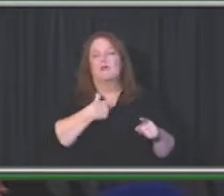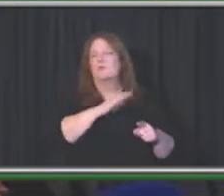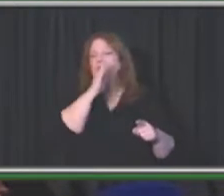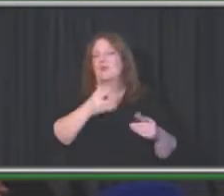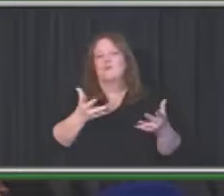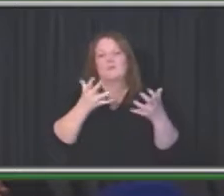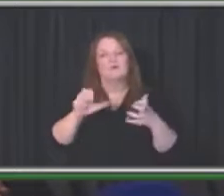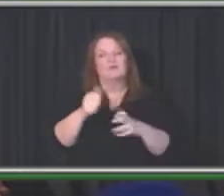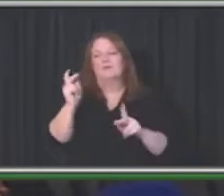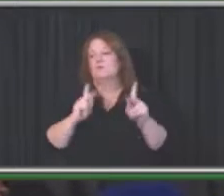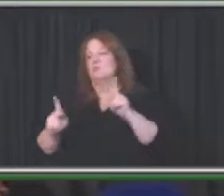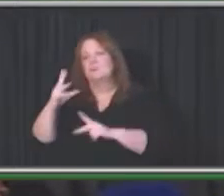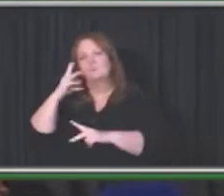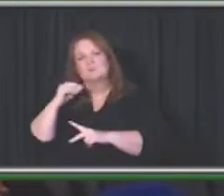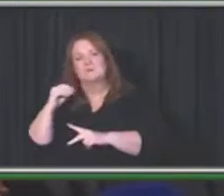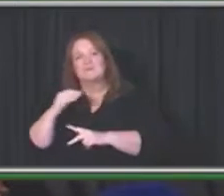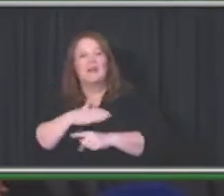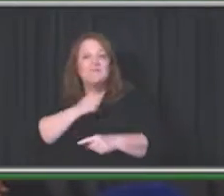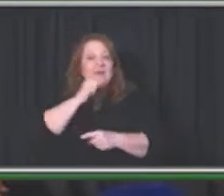today.